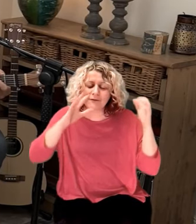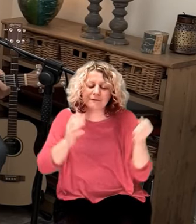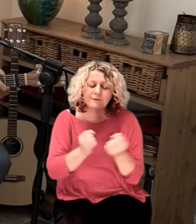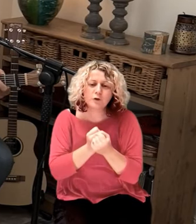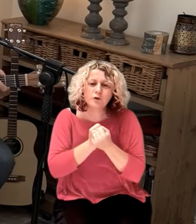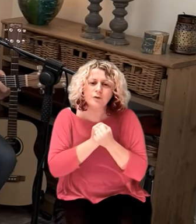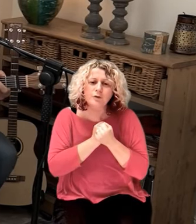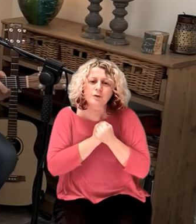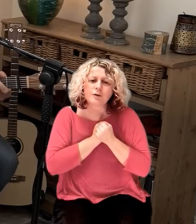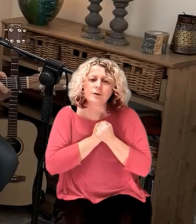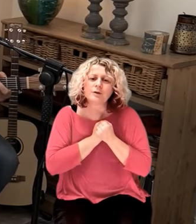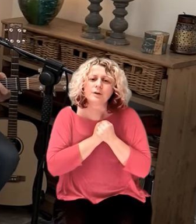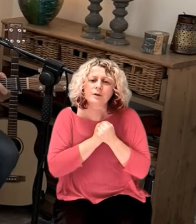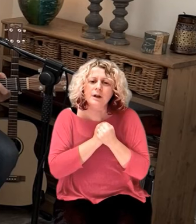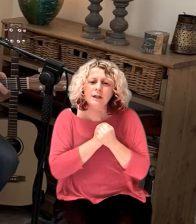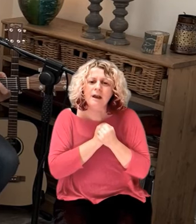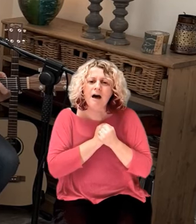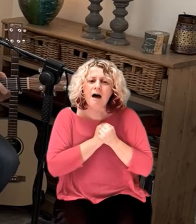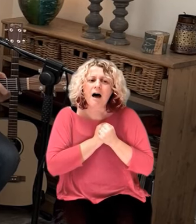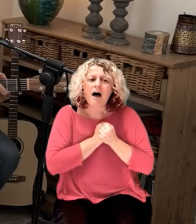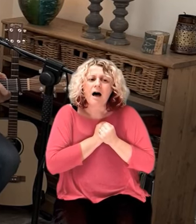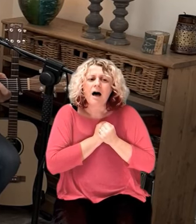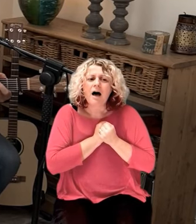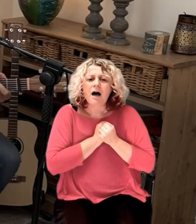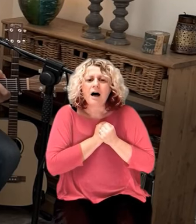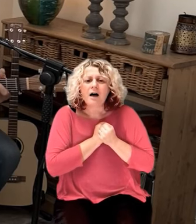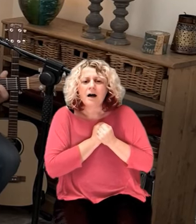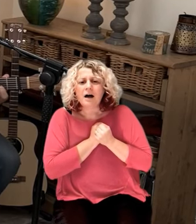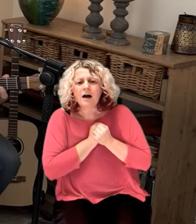all its